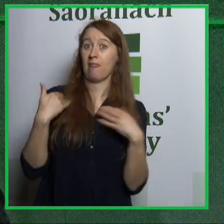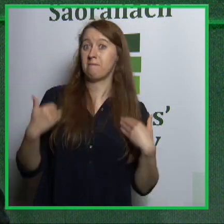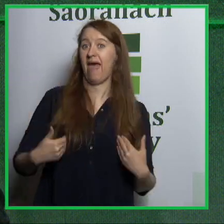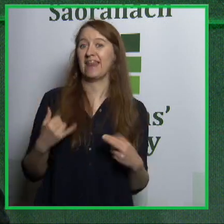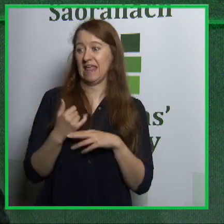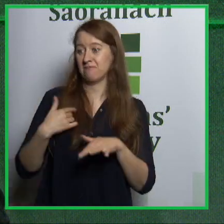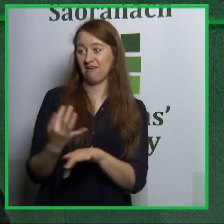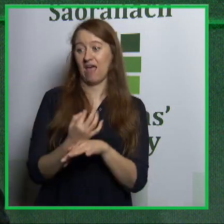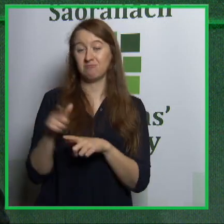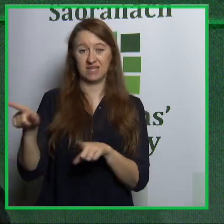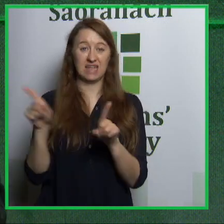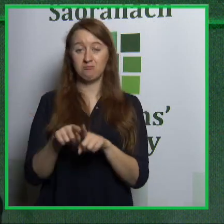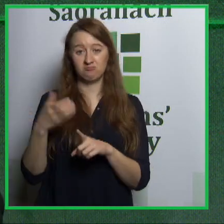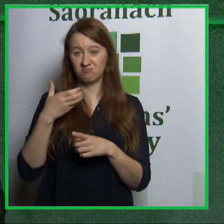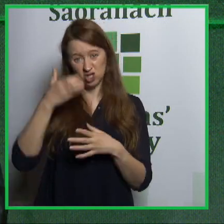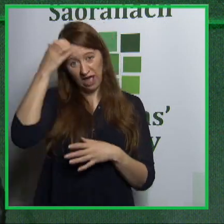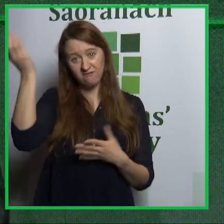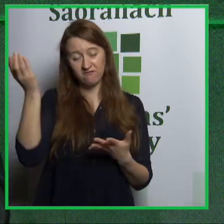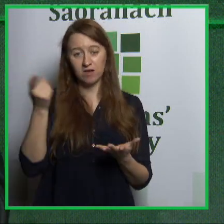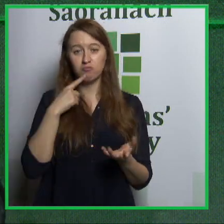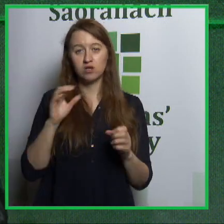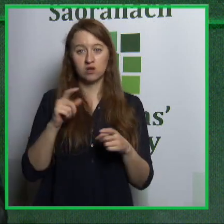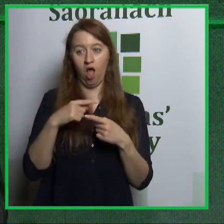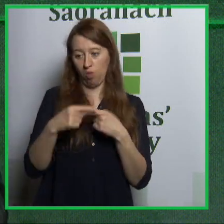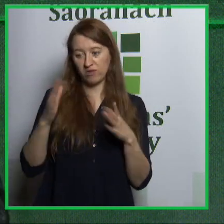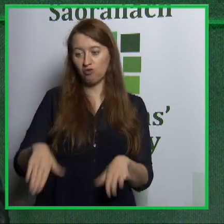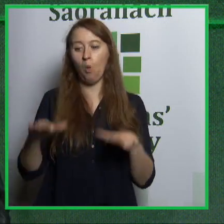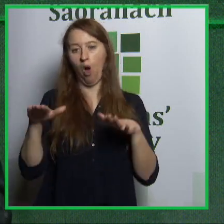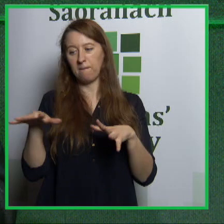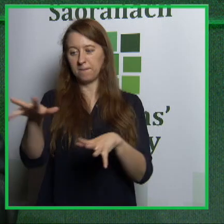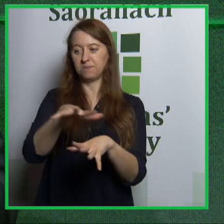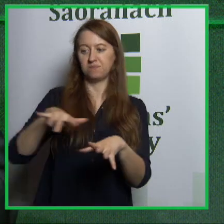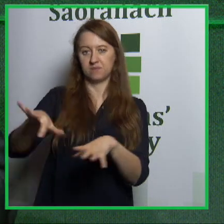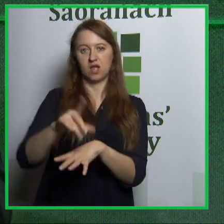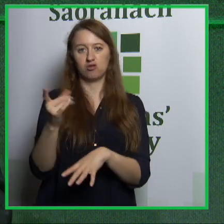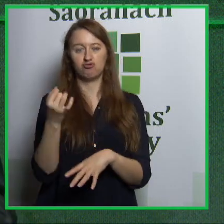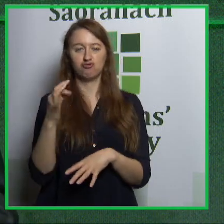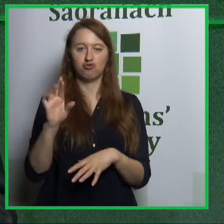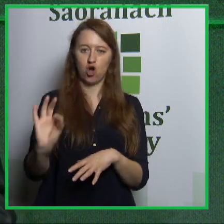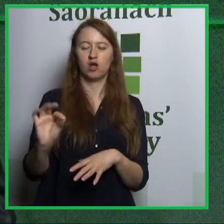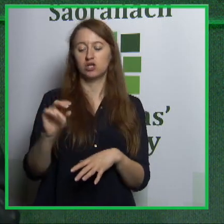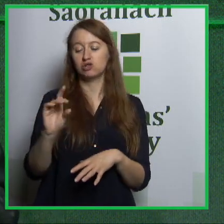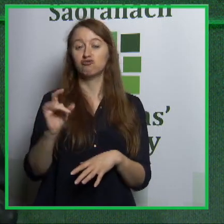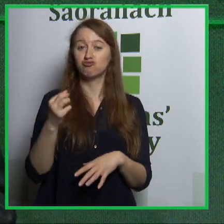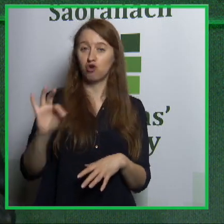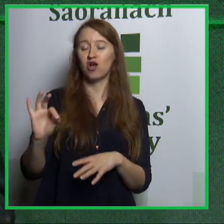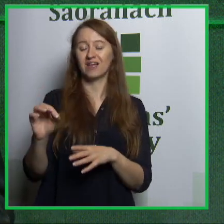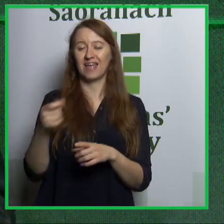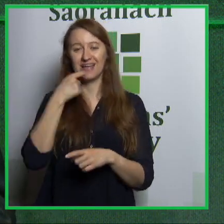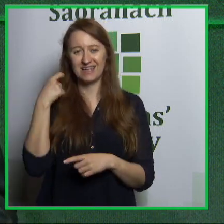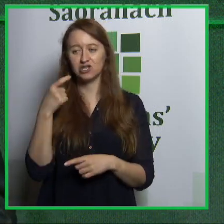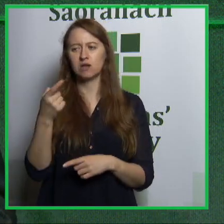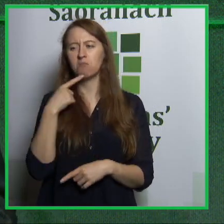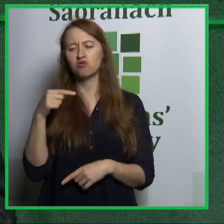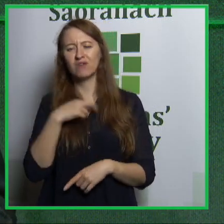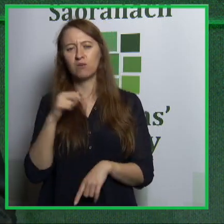chefs around drug addiction, but we never had that opportunity early on to articulate our feelings, to articulate why we wanted